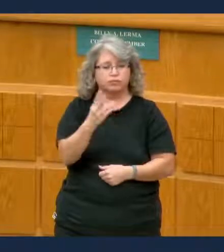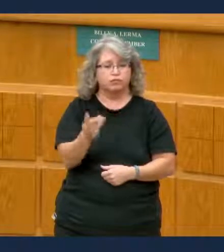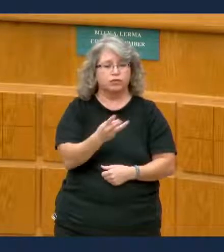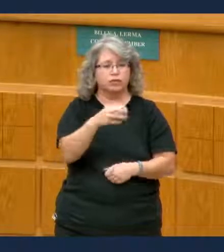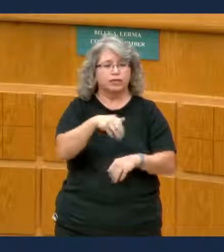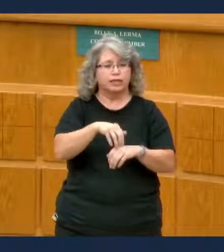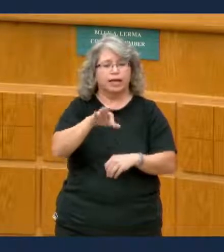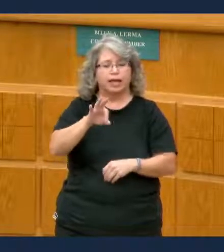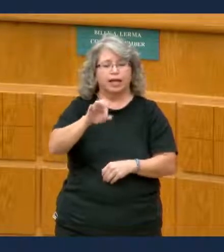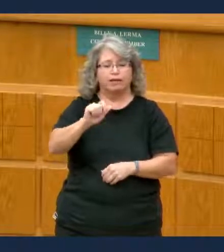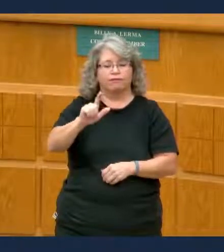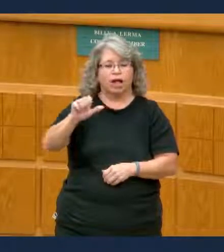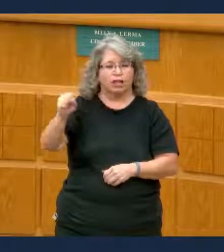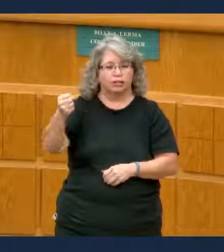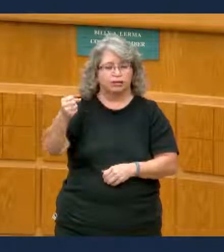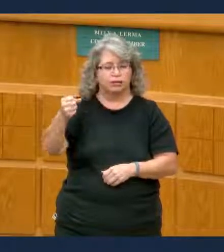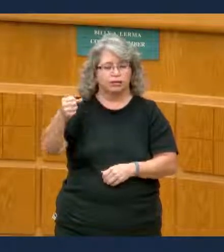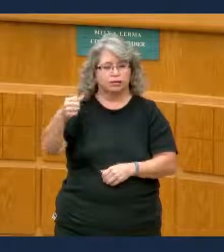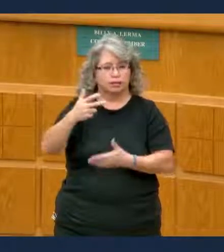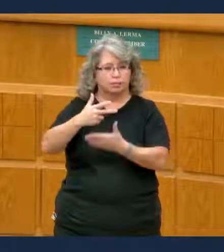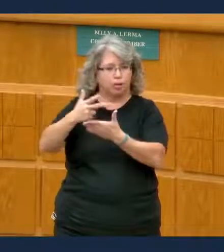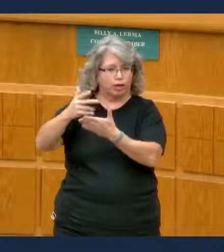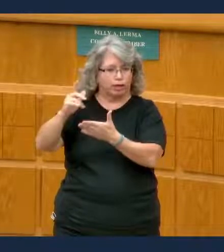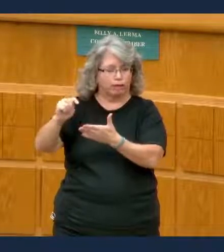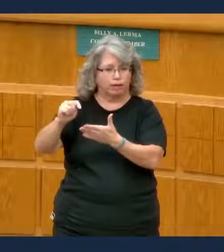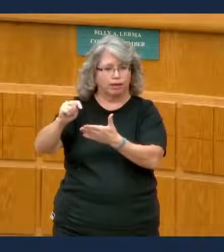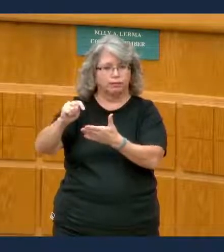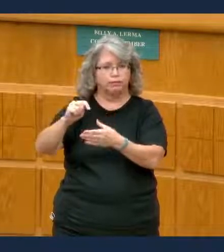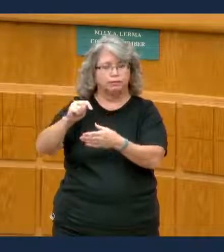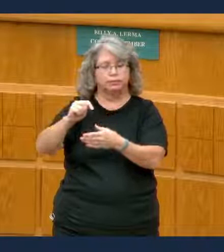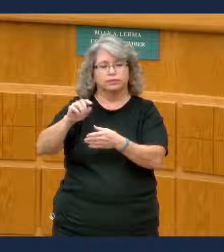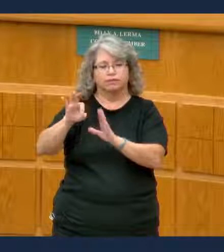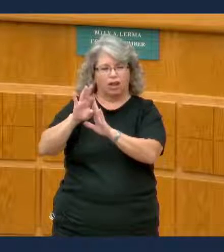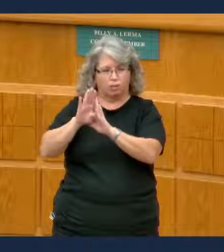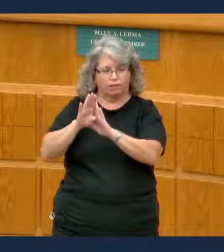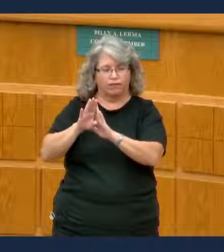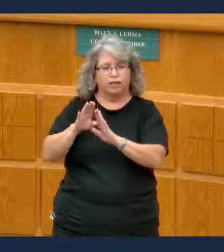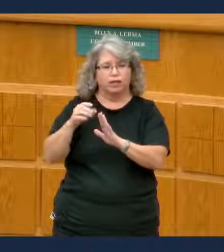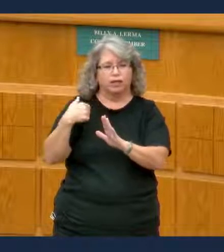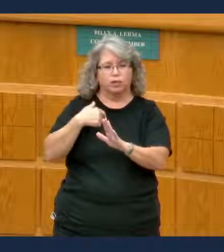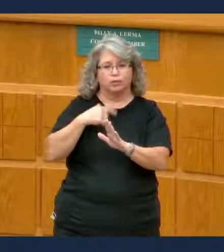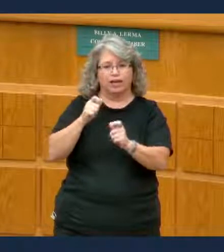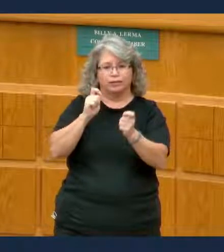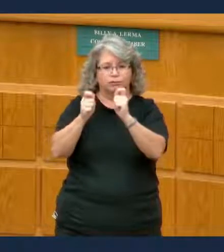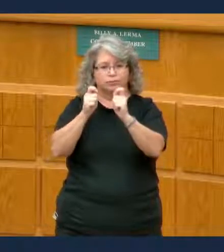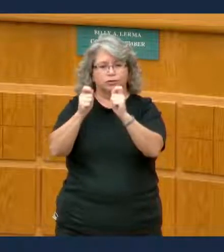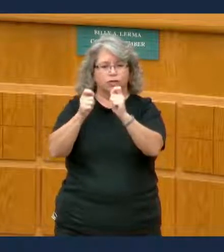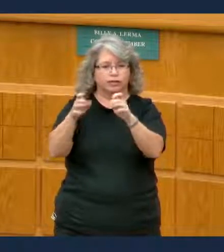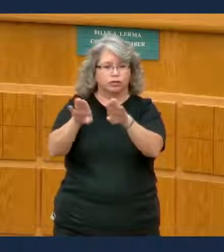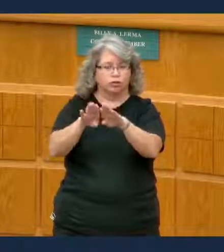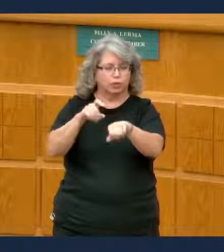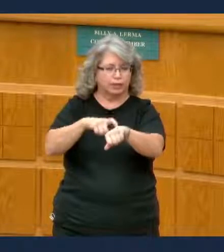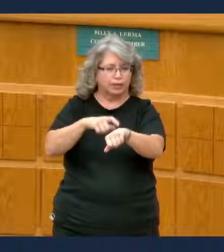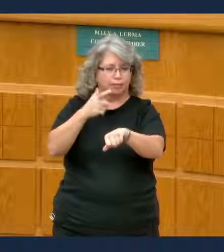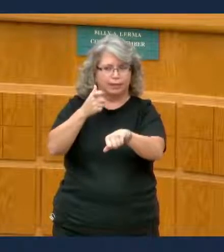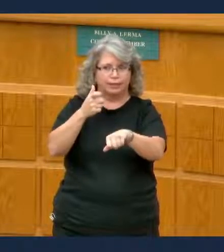lot. And we've had to alter that time, the closing hour a little bit because it's getting dark much